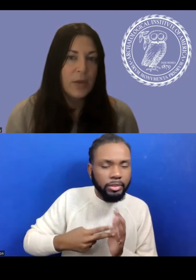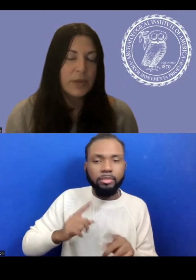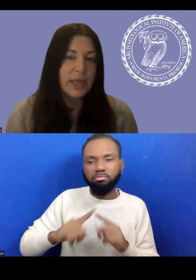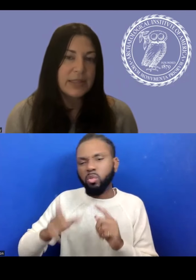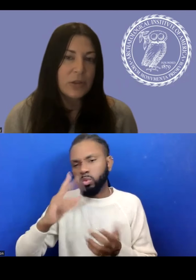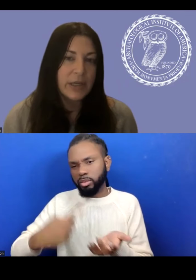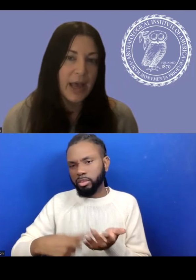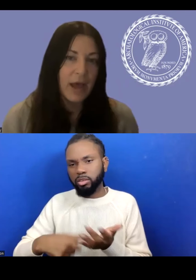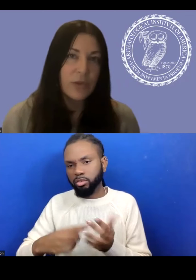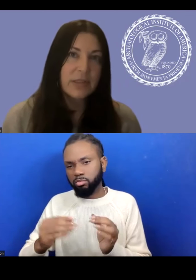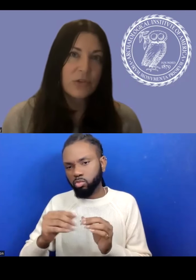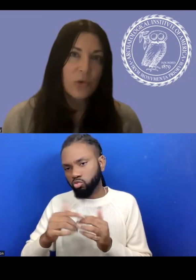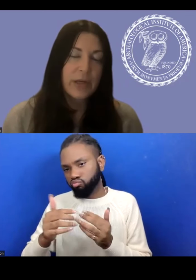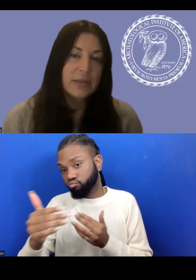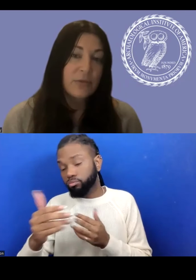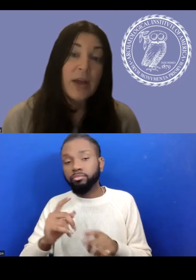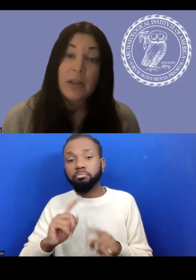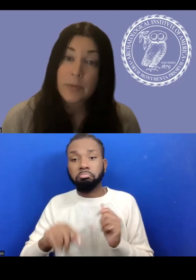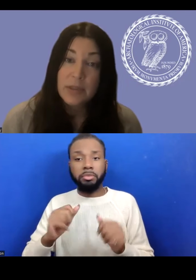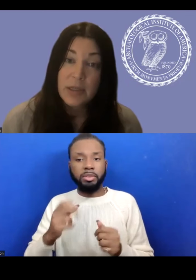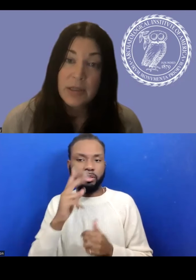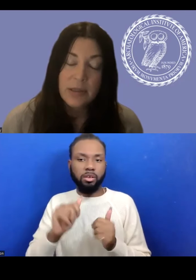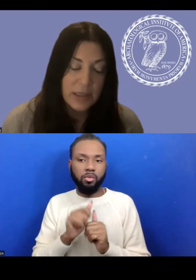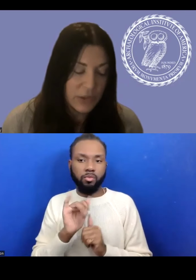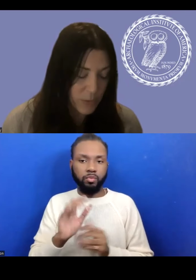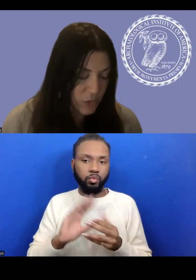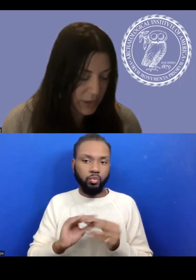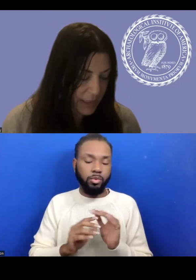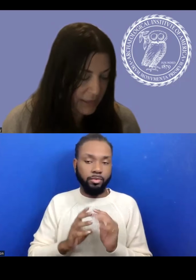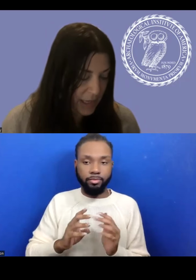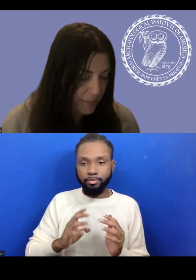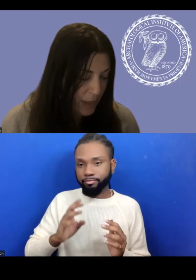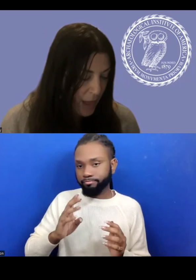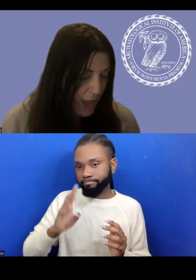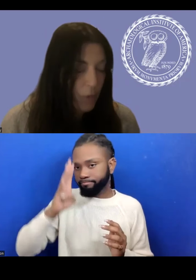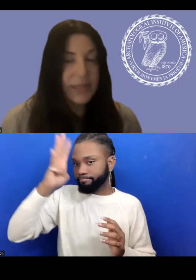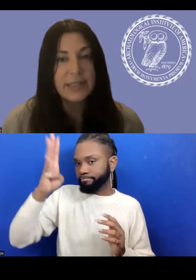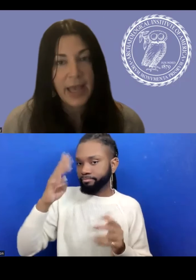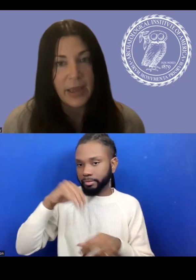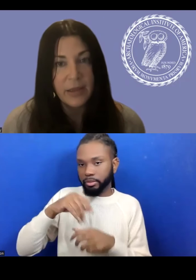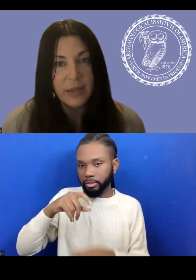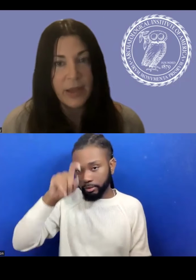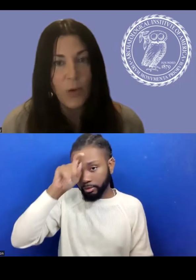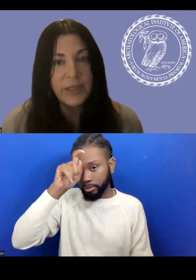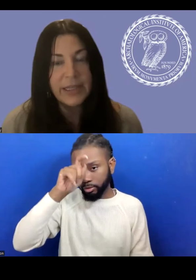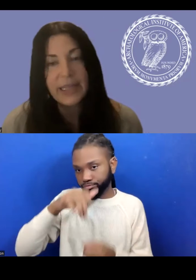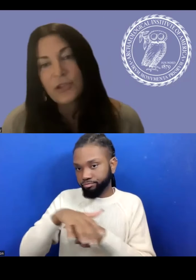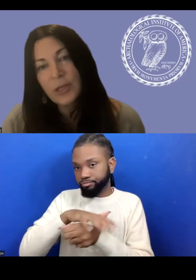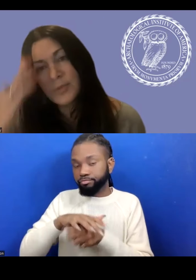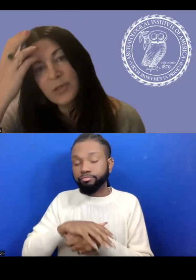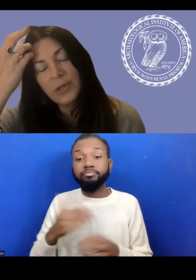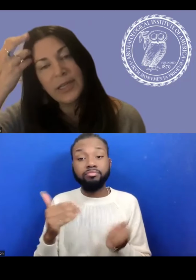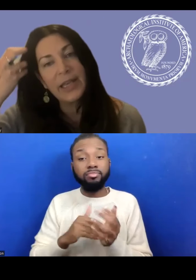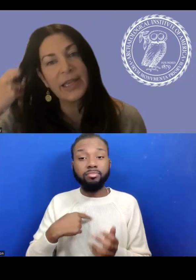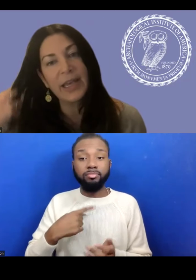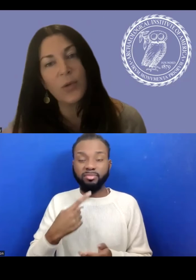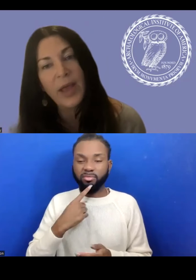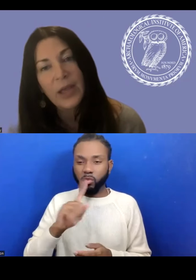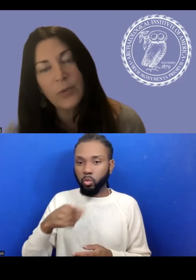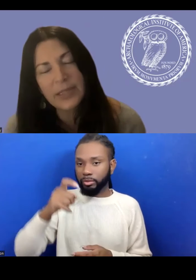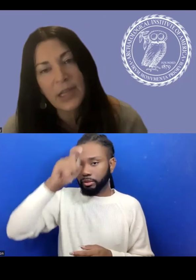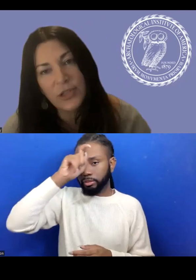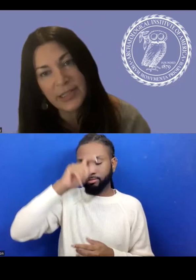go. But let's look at how this story developed in the Egyptian landscape. I always say that only in Egypt could a king